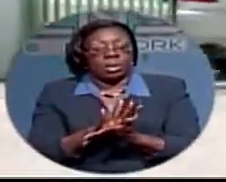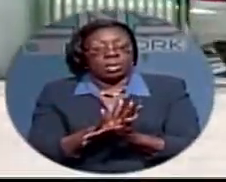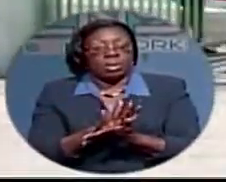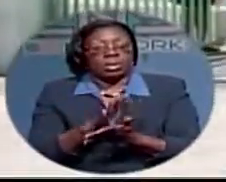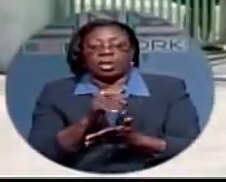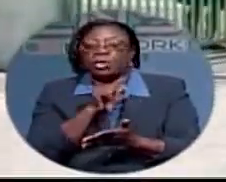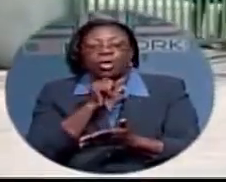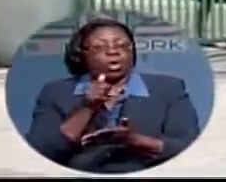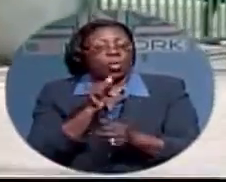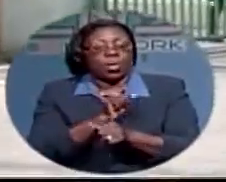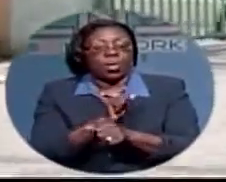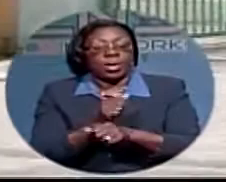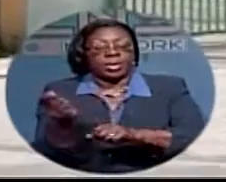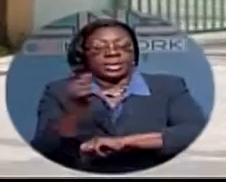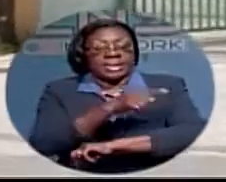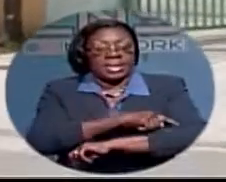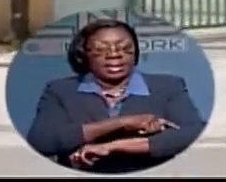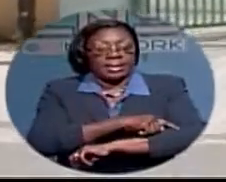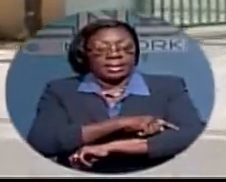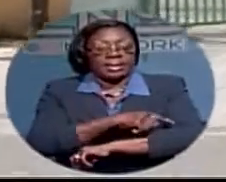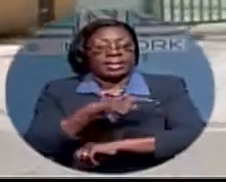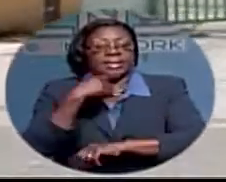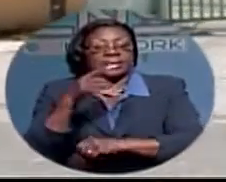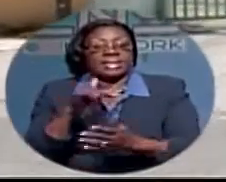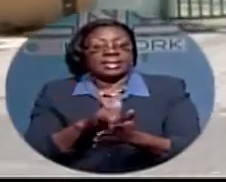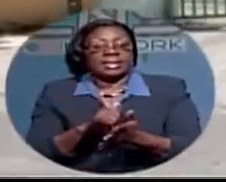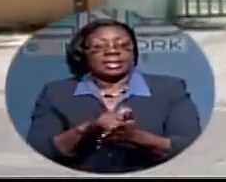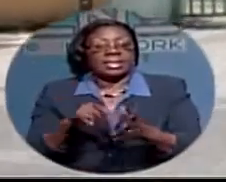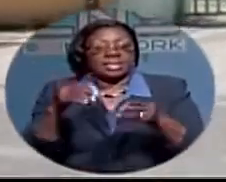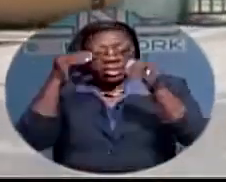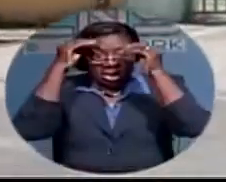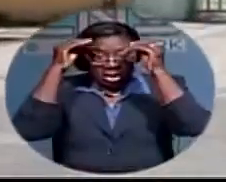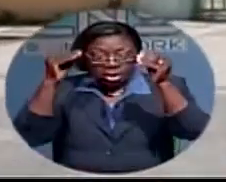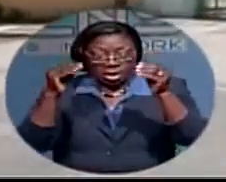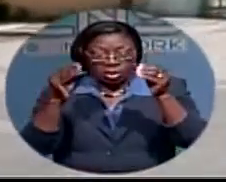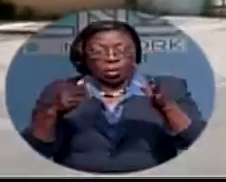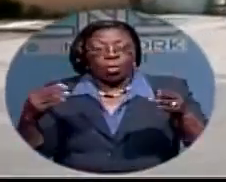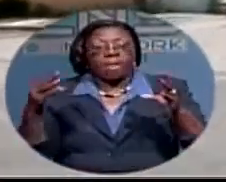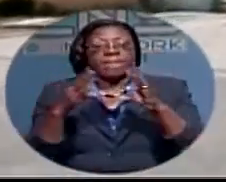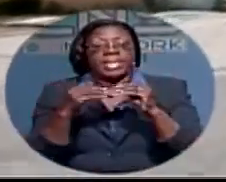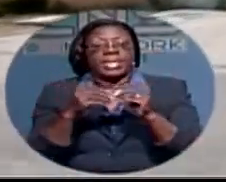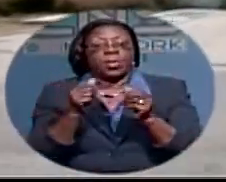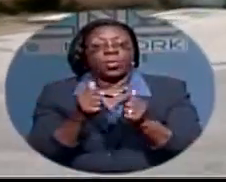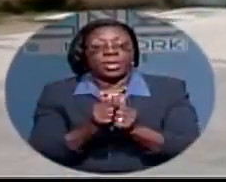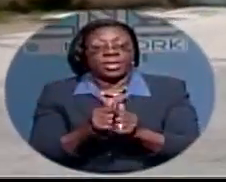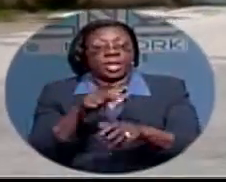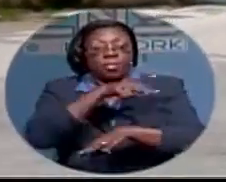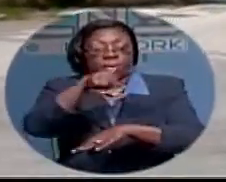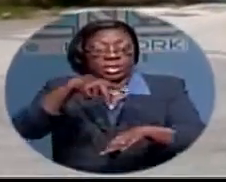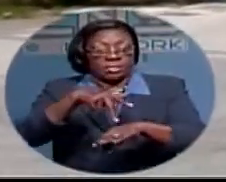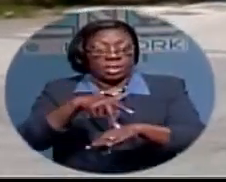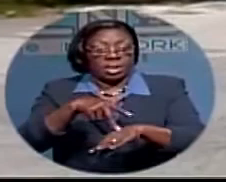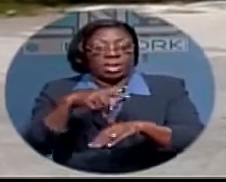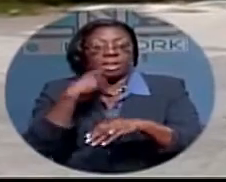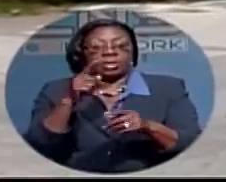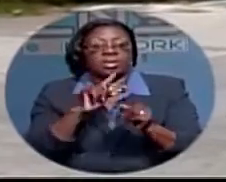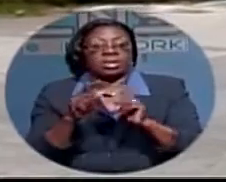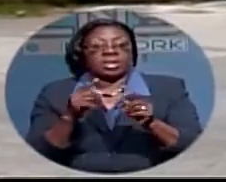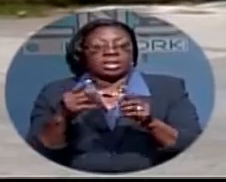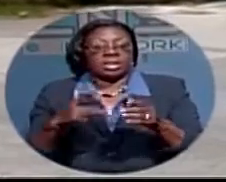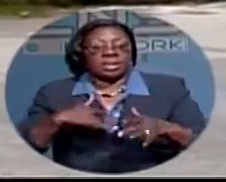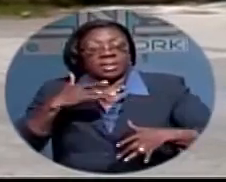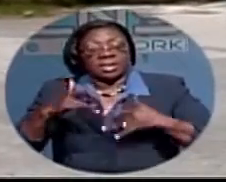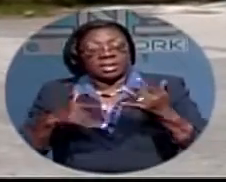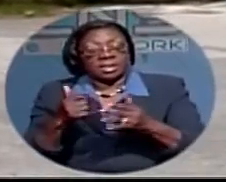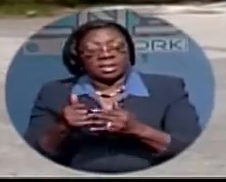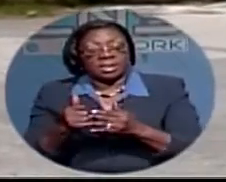were told that those teachers were meeting with Principal Greta Brown to discuss security concerns. According to Principal Brown, the teachers